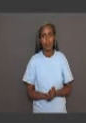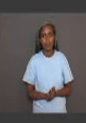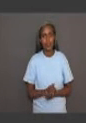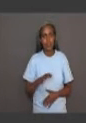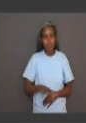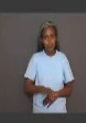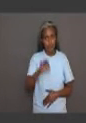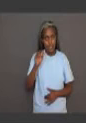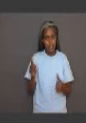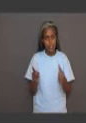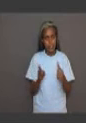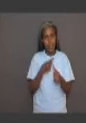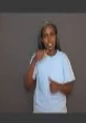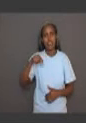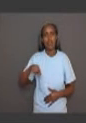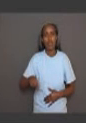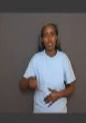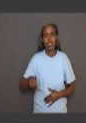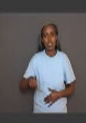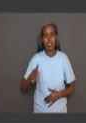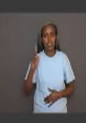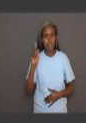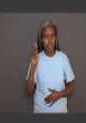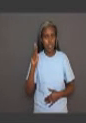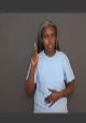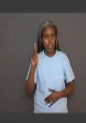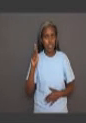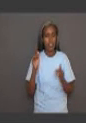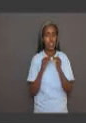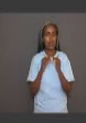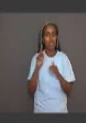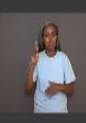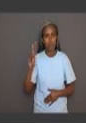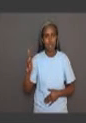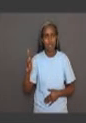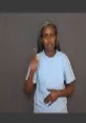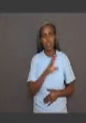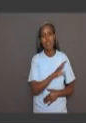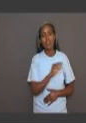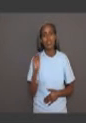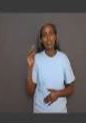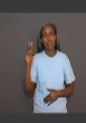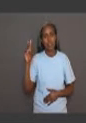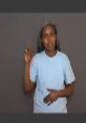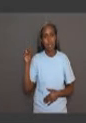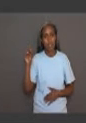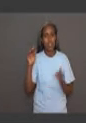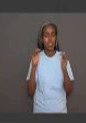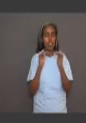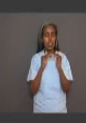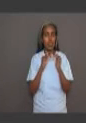To find the first quartile, k equals 1 and